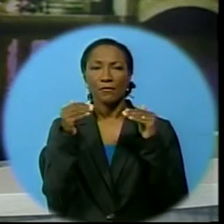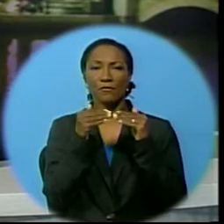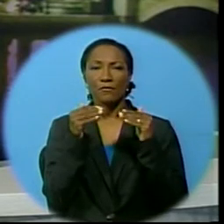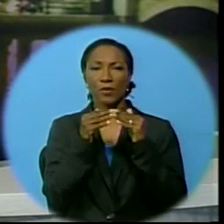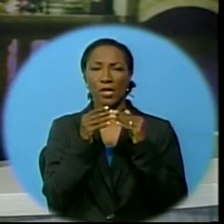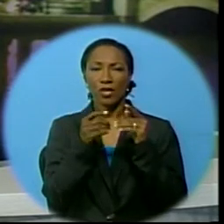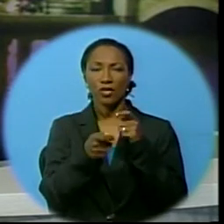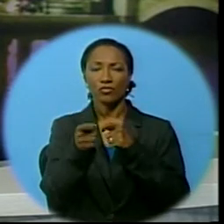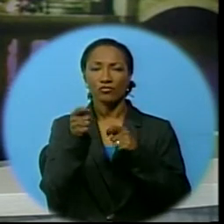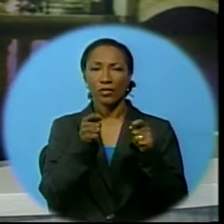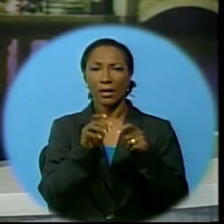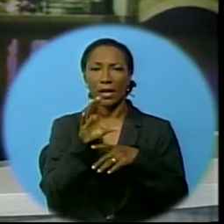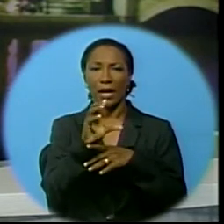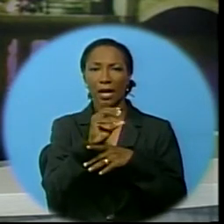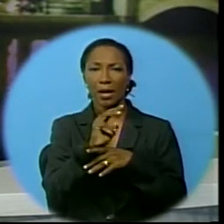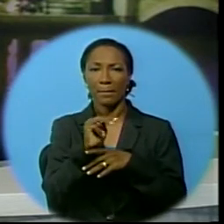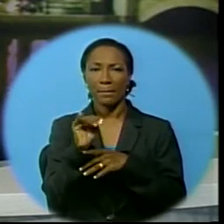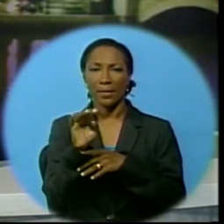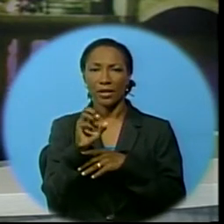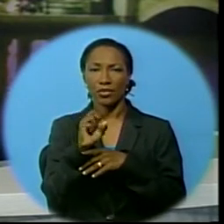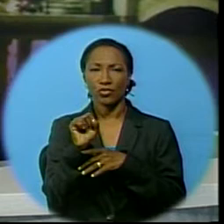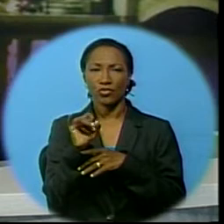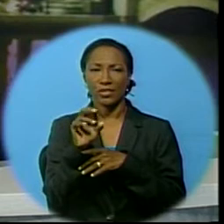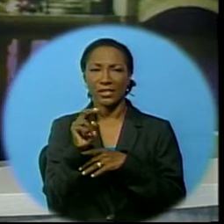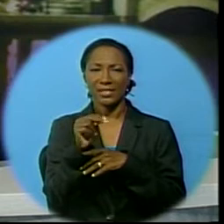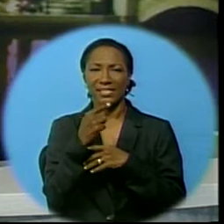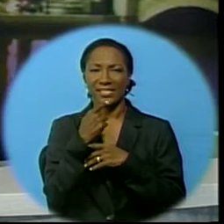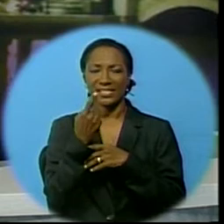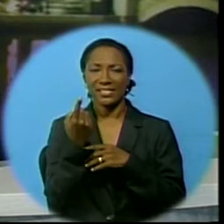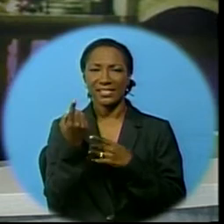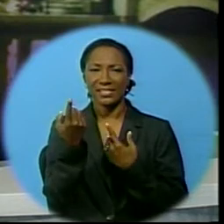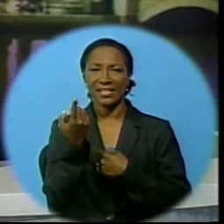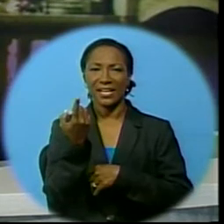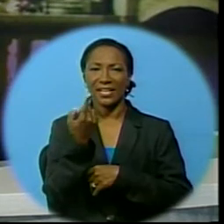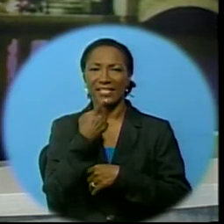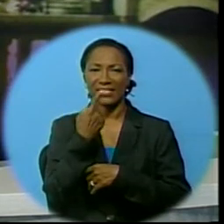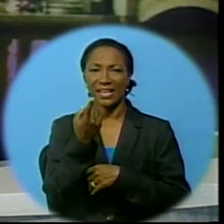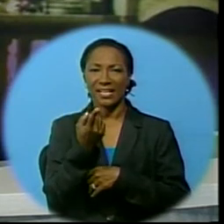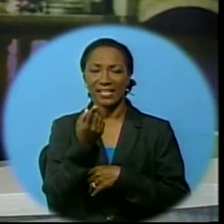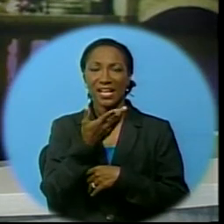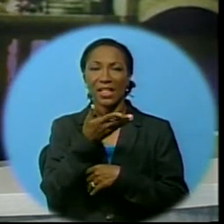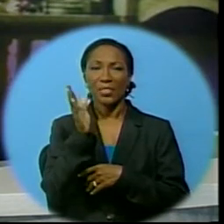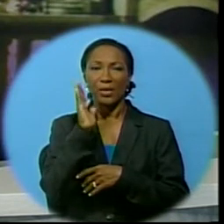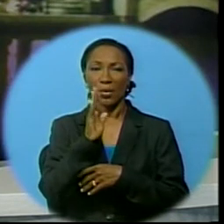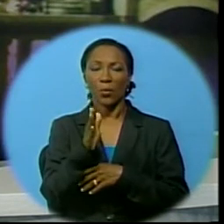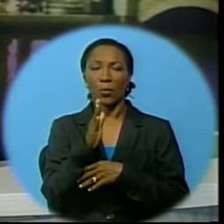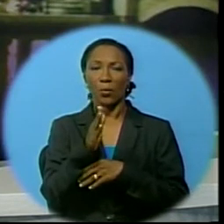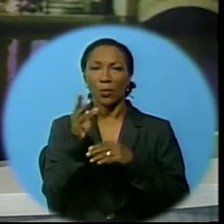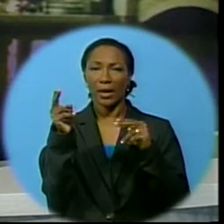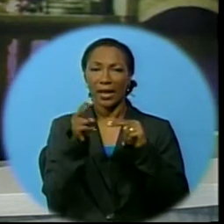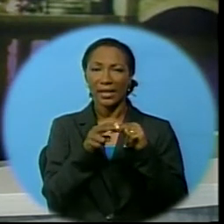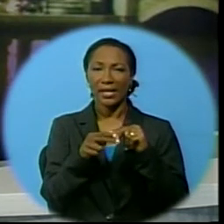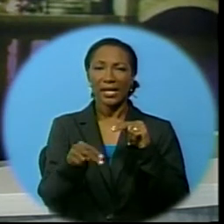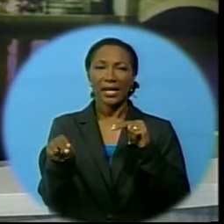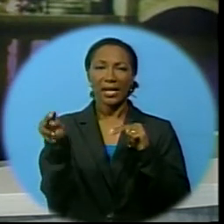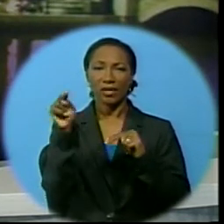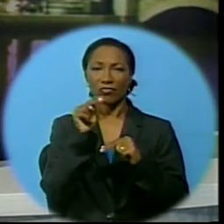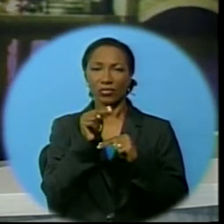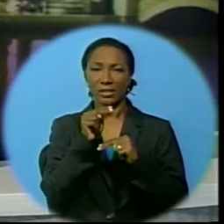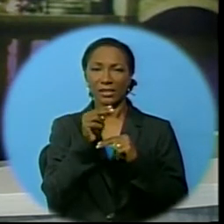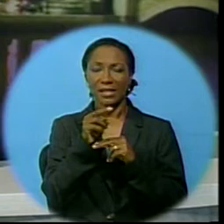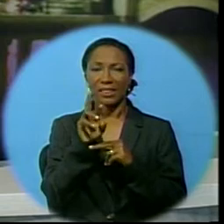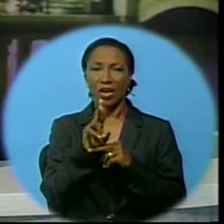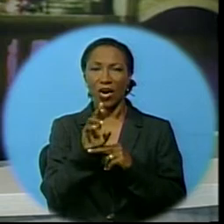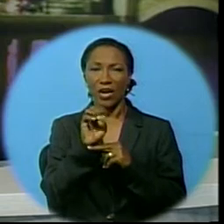today. The Commission has decided to increase the capacity of the Renewable Energy Rider, or RER, from